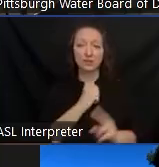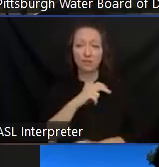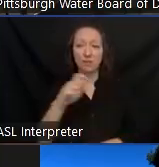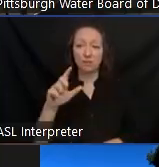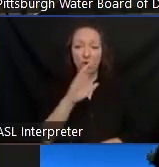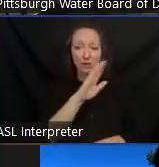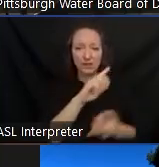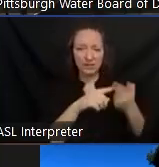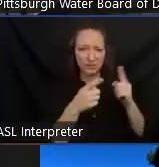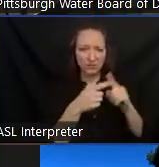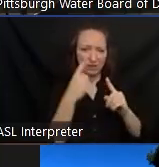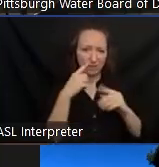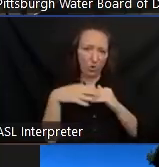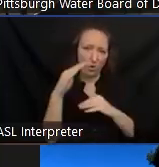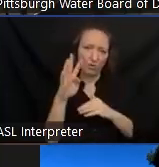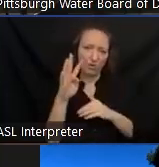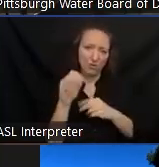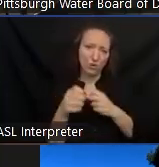he was truly one of